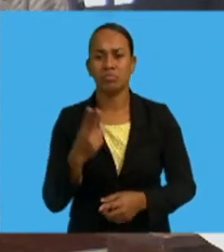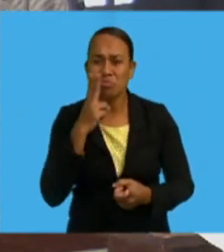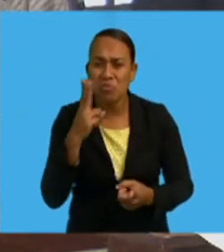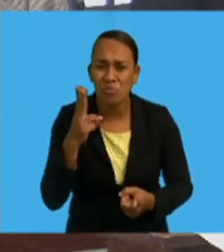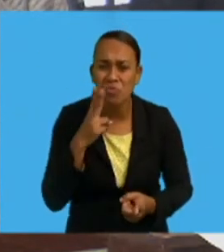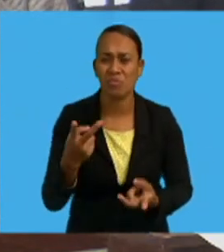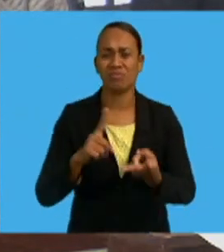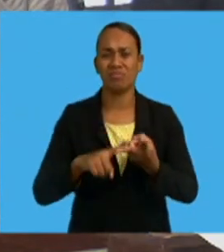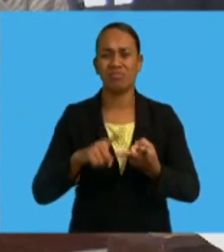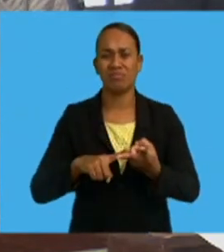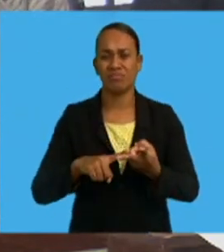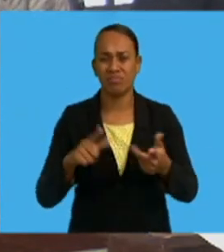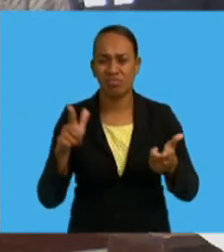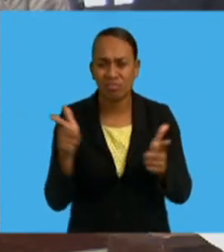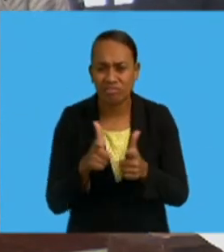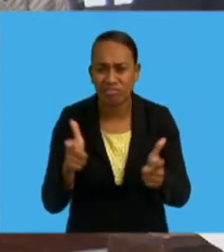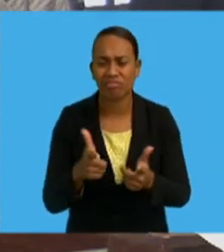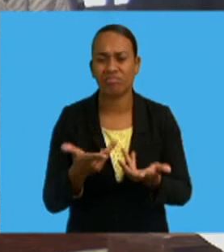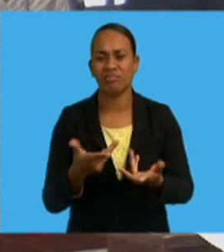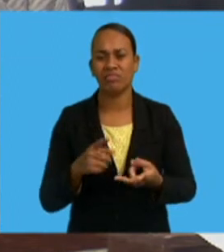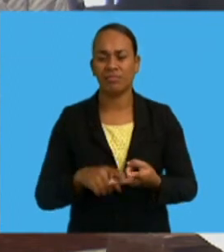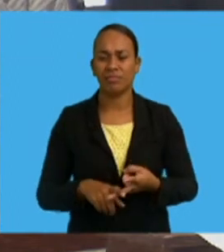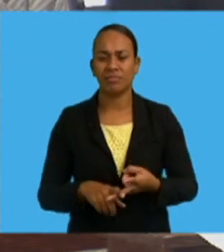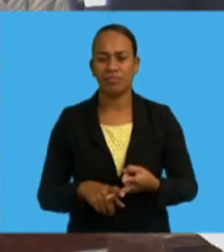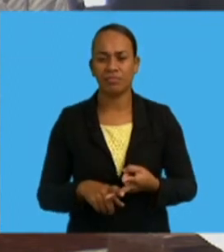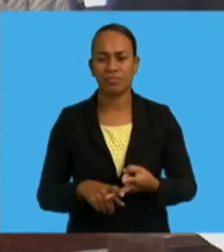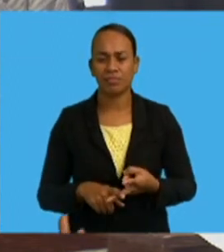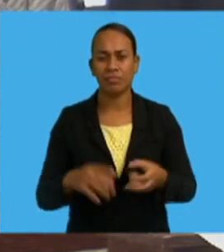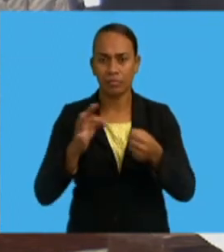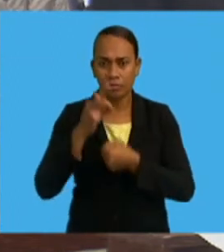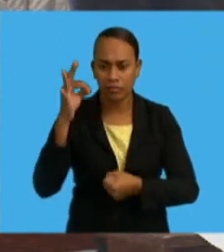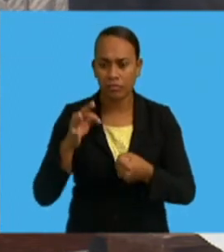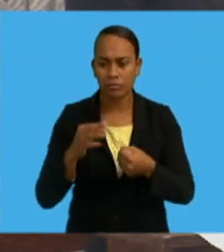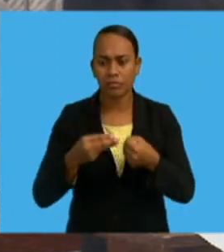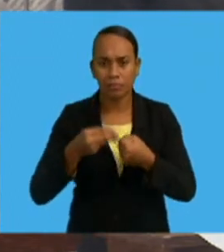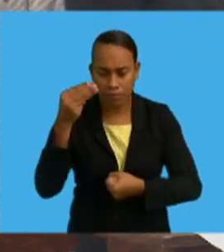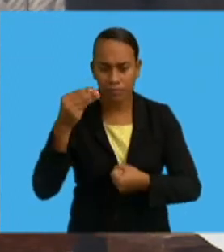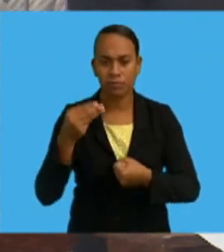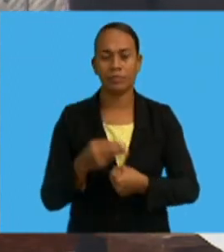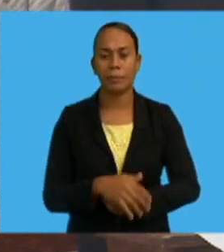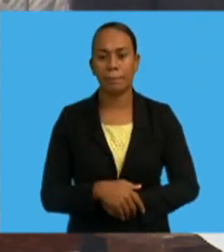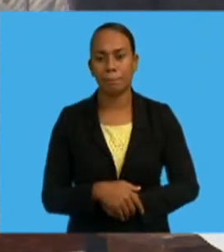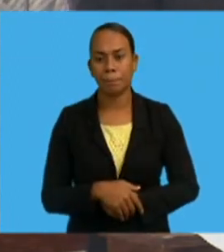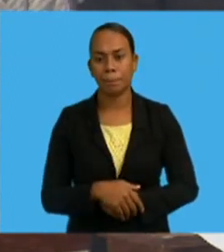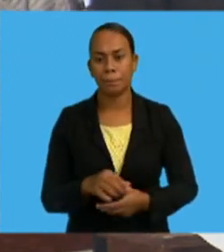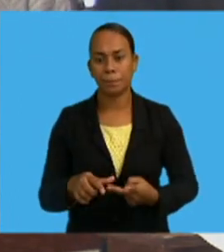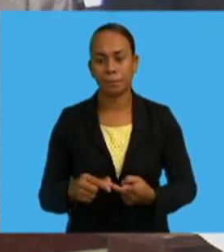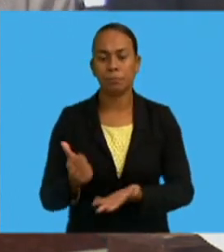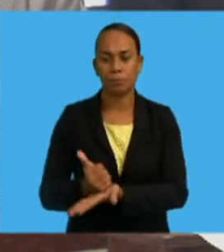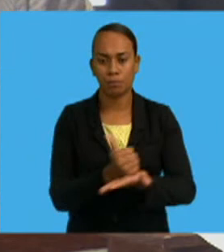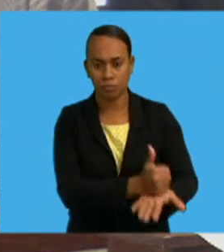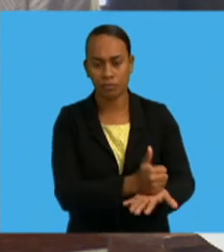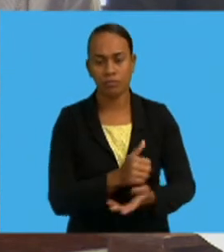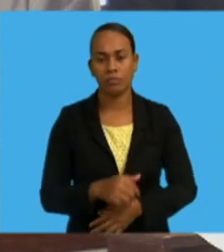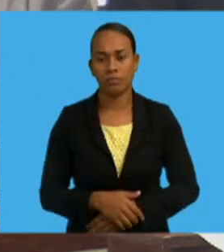of most other Pacific countries. Madam Speaker, the Ministry's work in protecting Fijians against diseases, supporting them in their efforts to lead